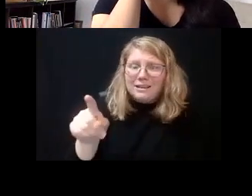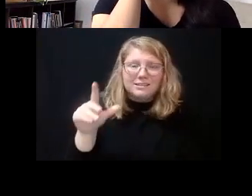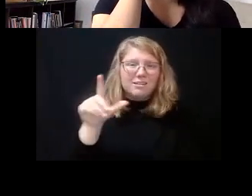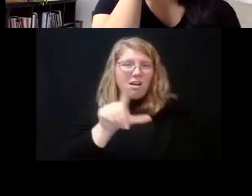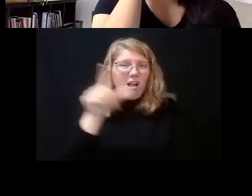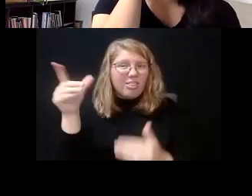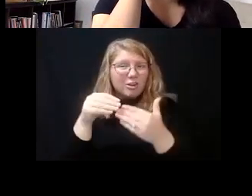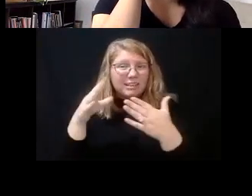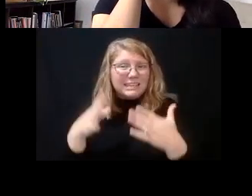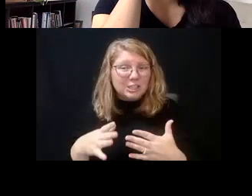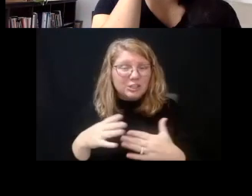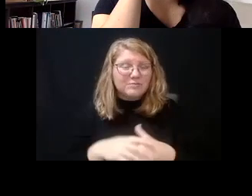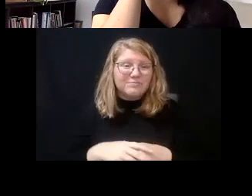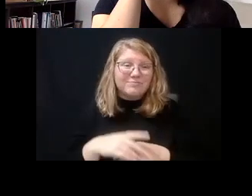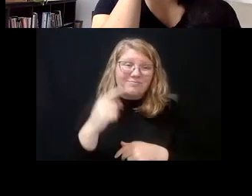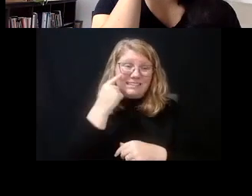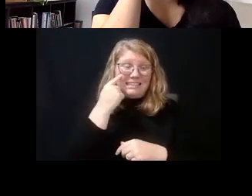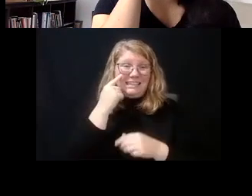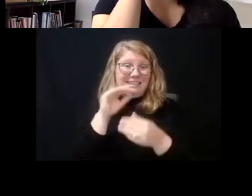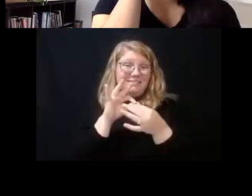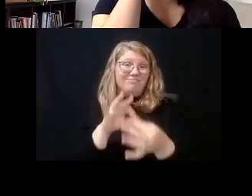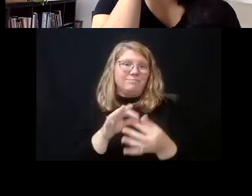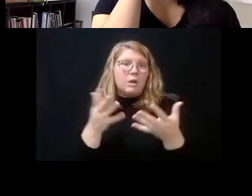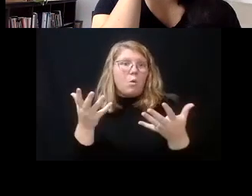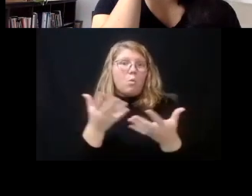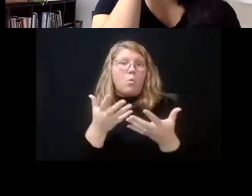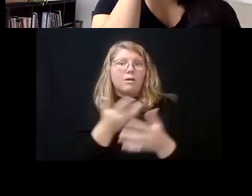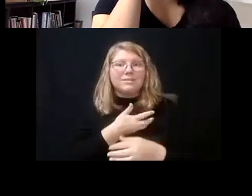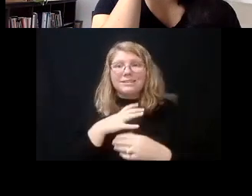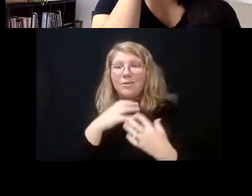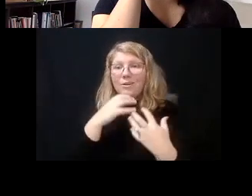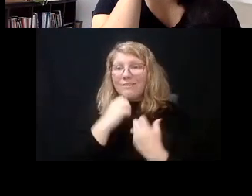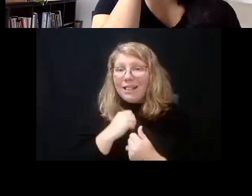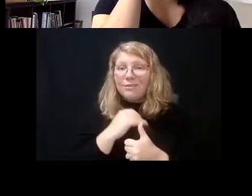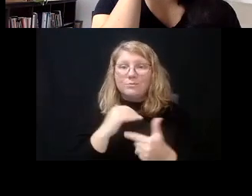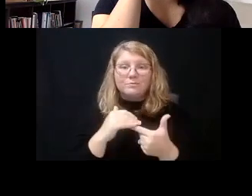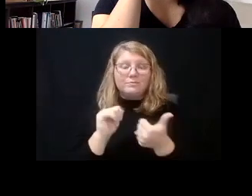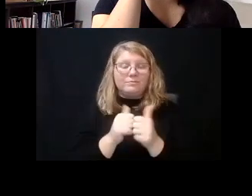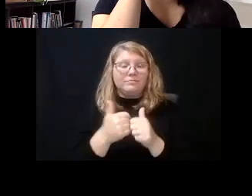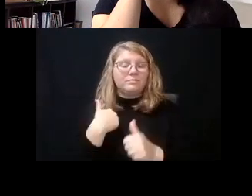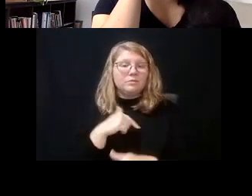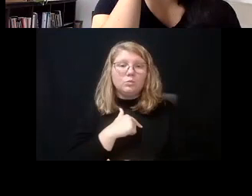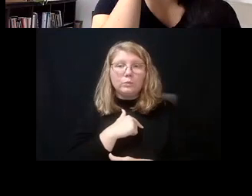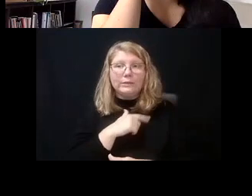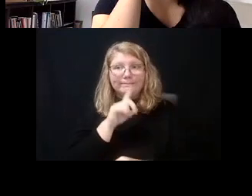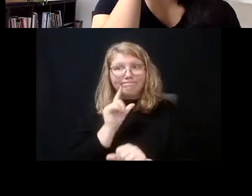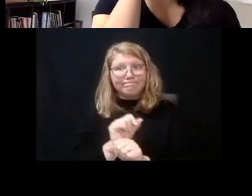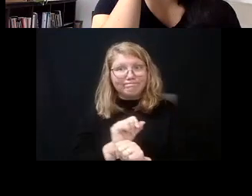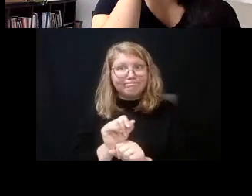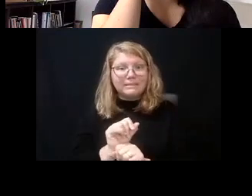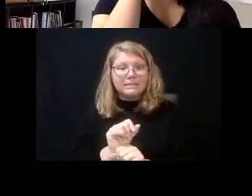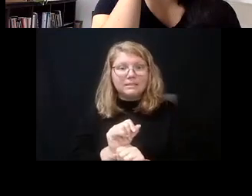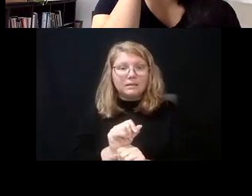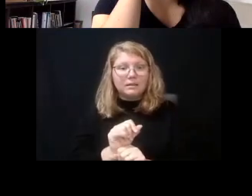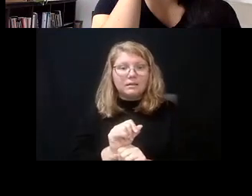I think that it really is this thing about what are our values? How are we walking? How are we actually